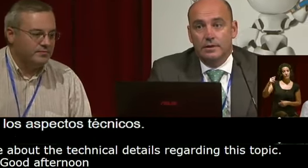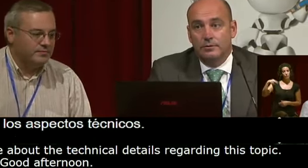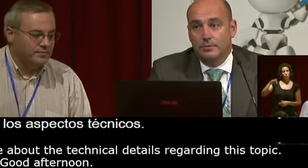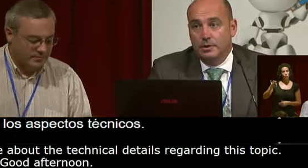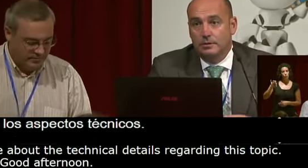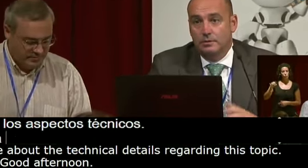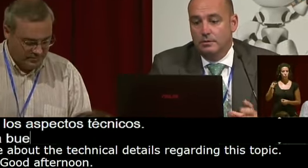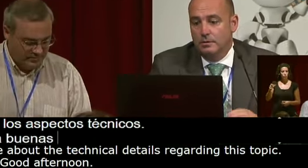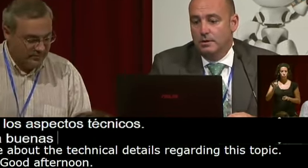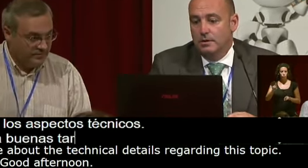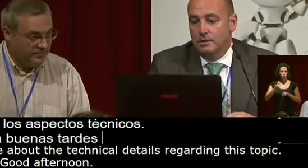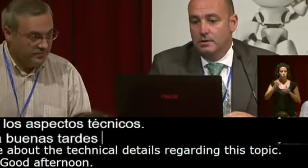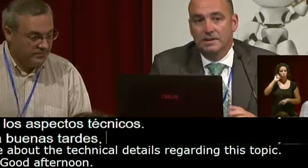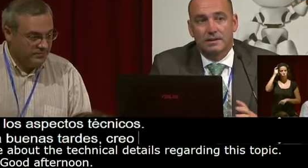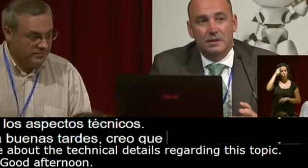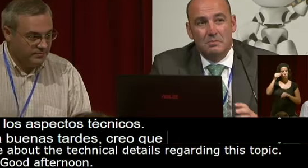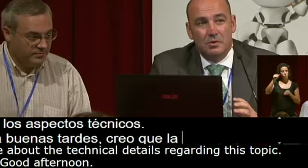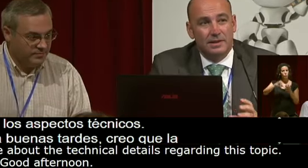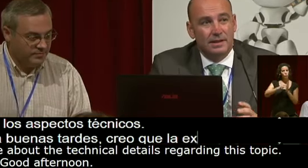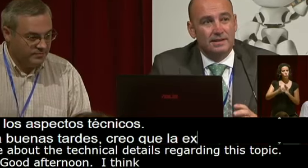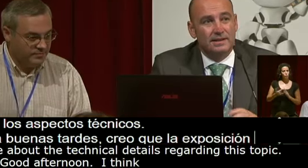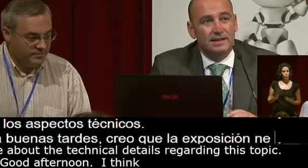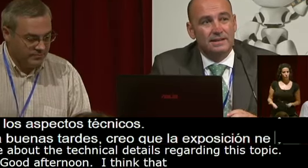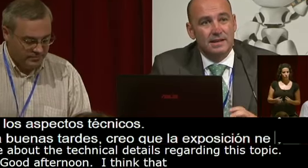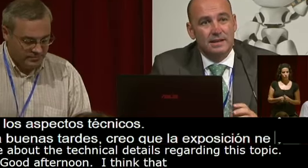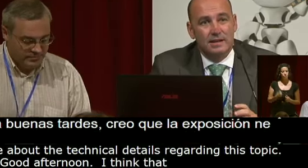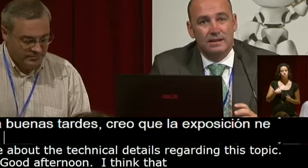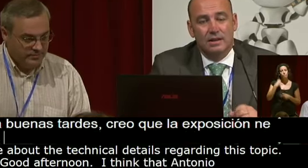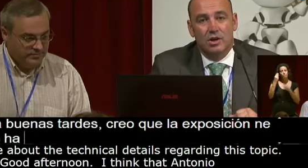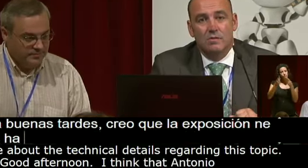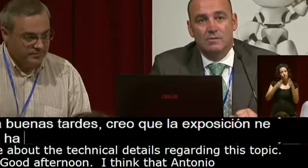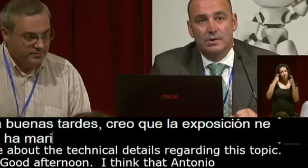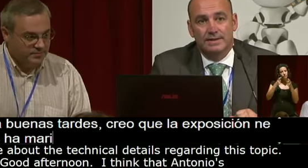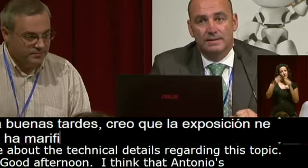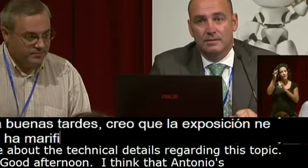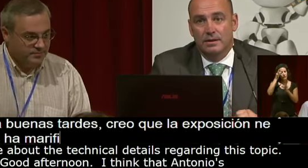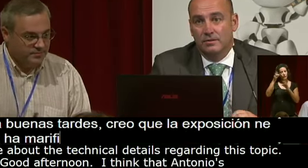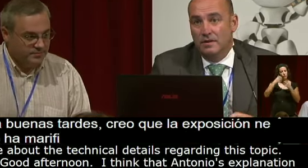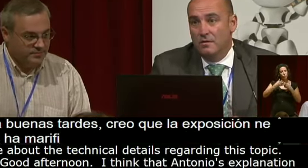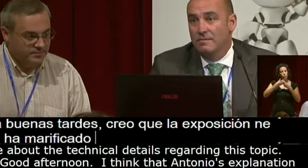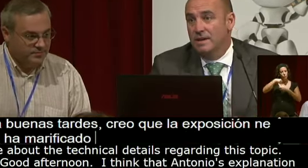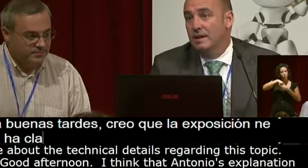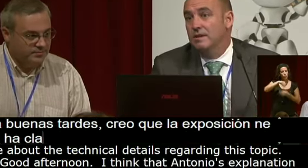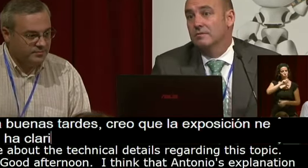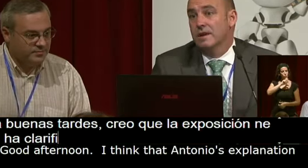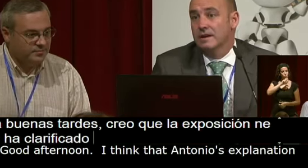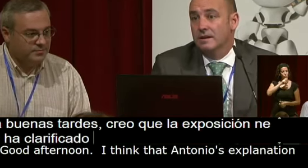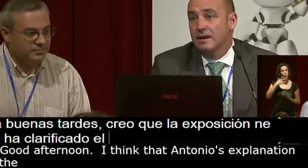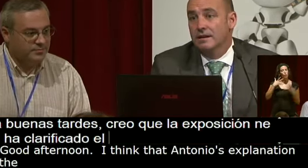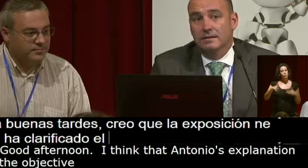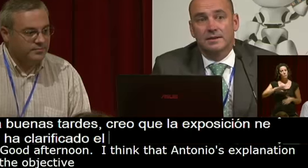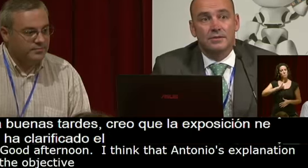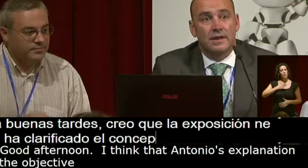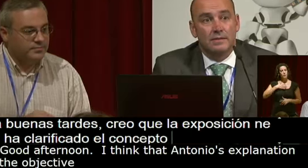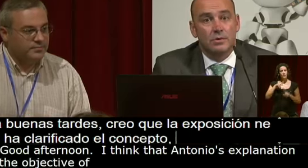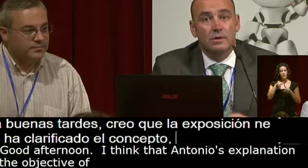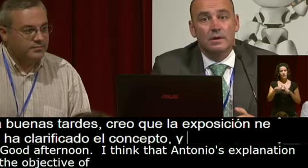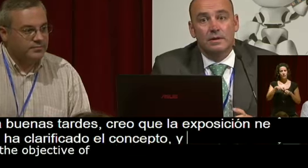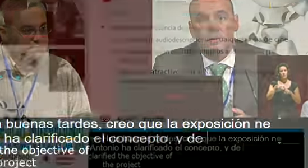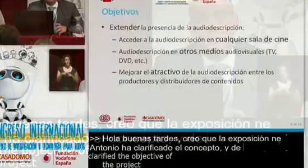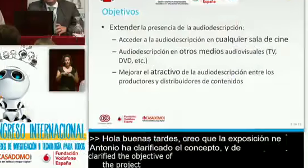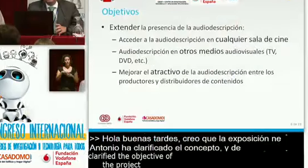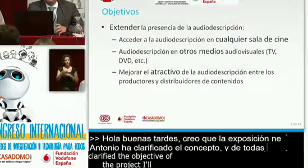I think that Antonio's explanation clarified the objective of our project, and I'm going to delve deeper into how the